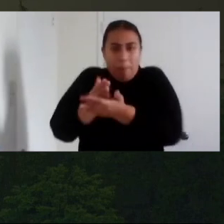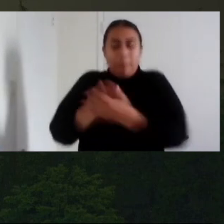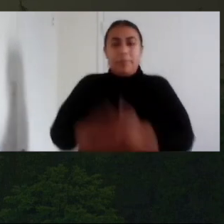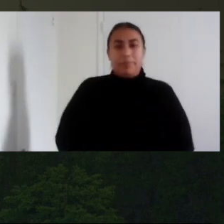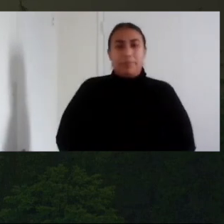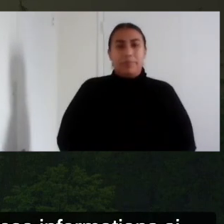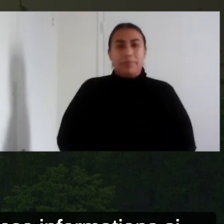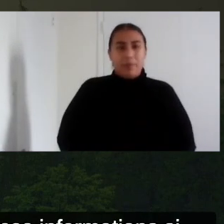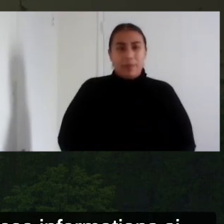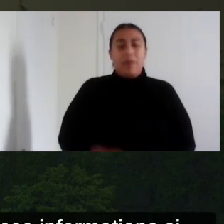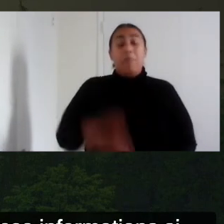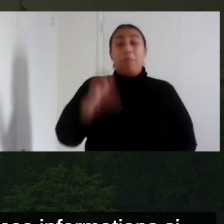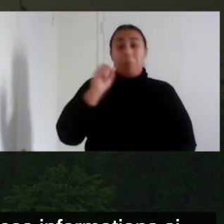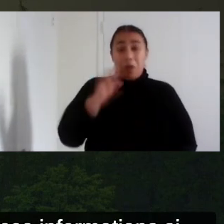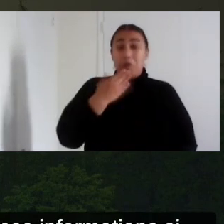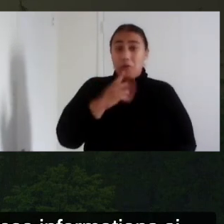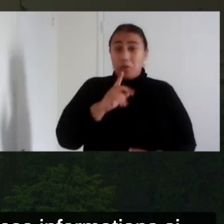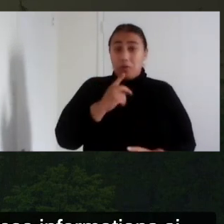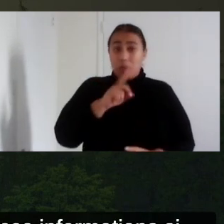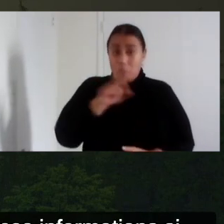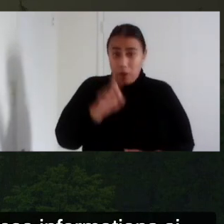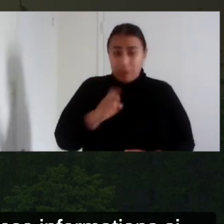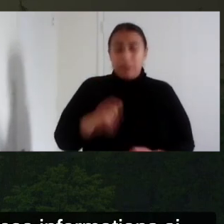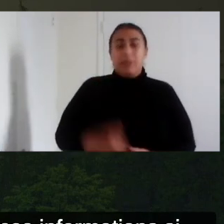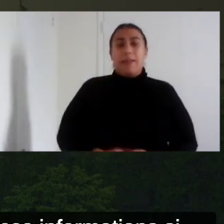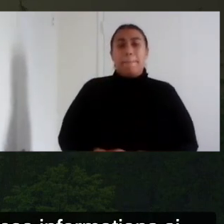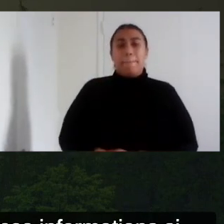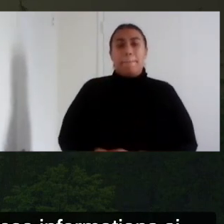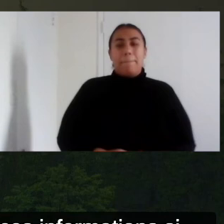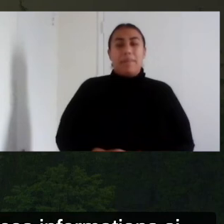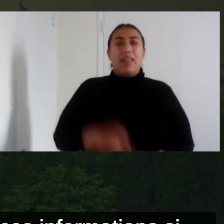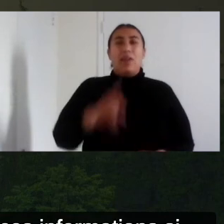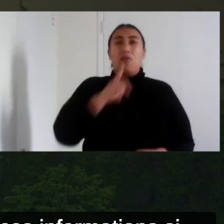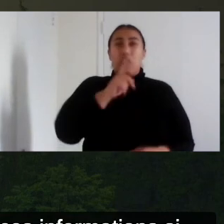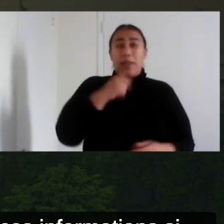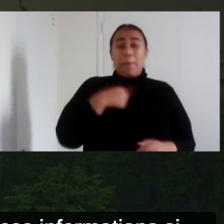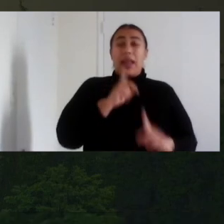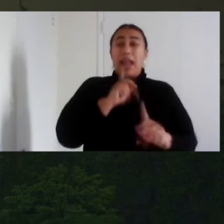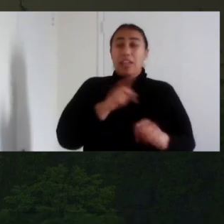patient feedback to us. And of course, we listen, we document, and we share that information when necessary.